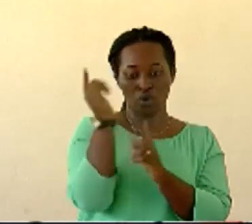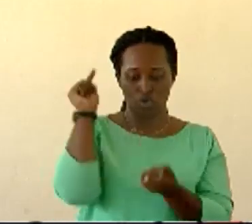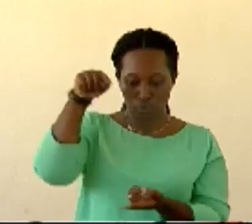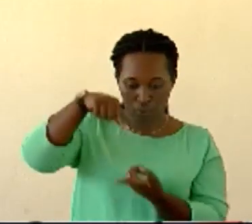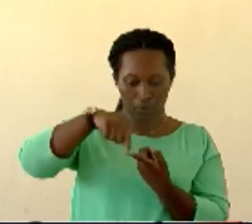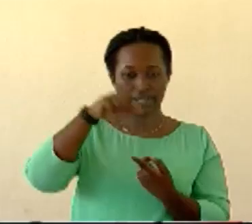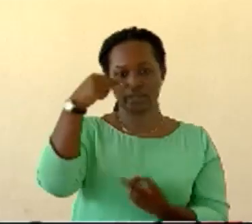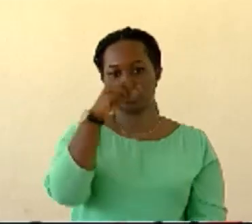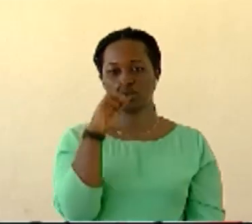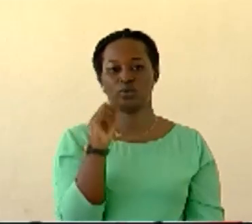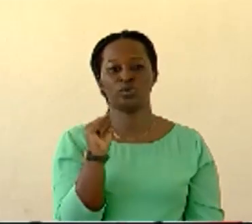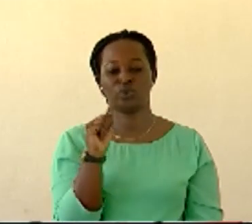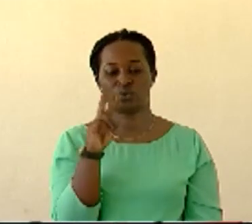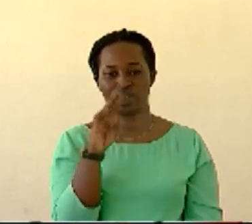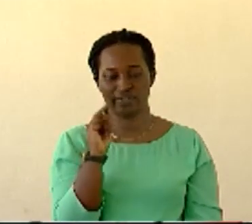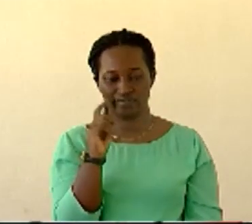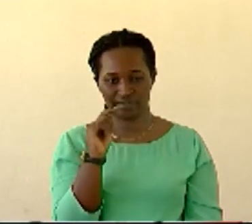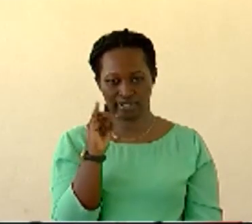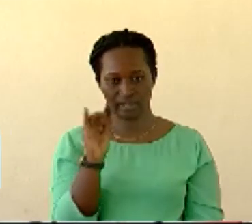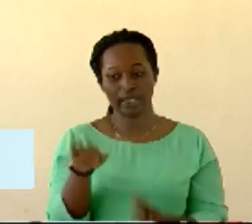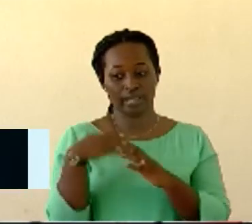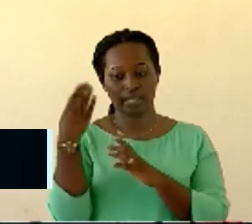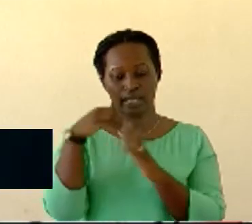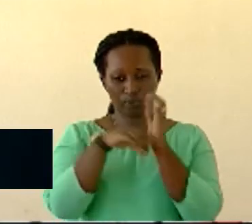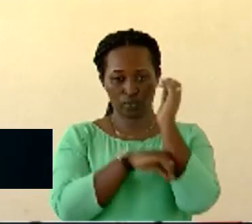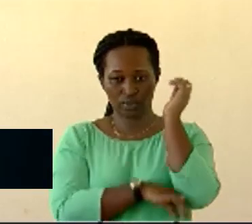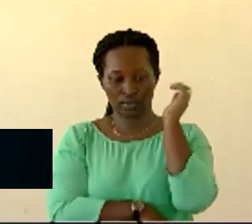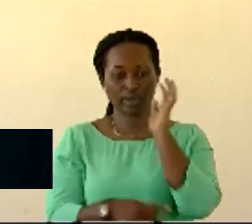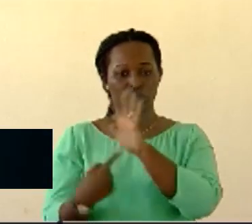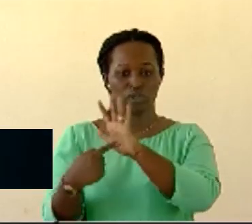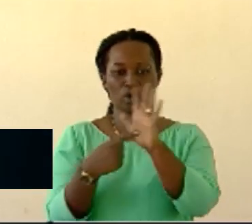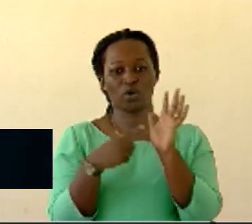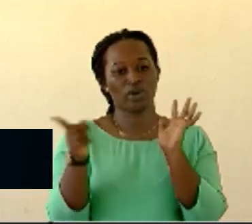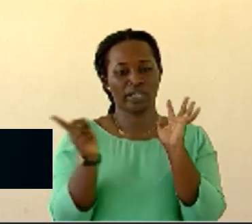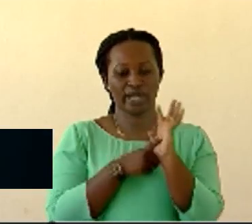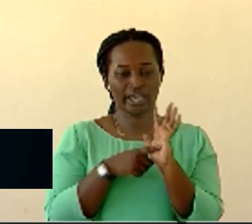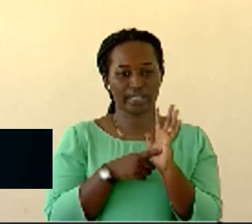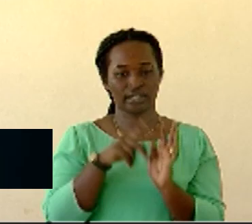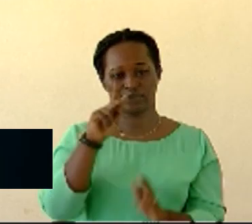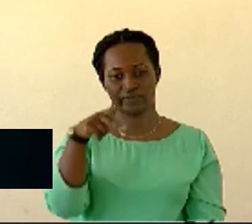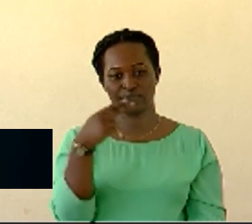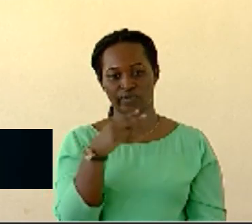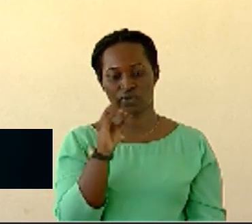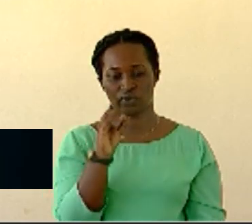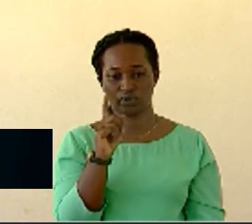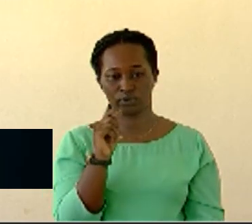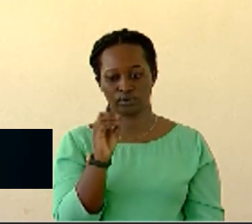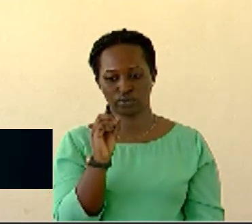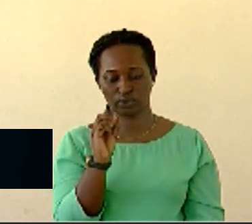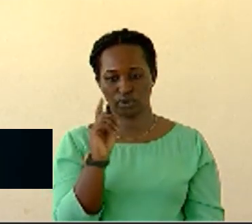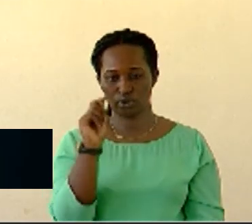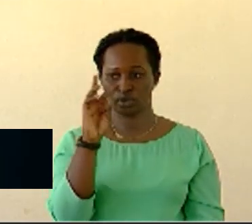positive geotropism. Then roots of plants show negative phototropism.